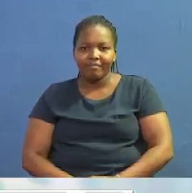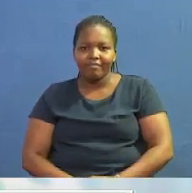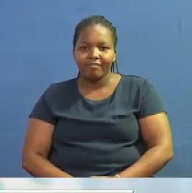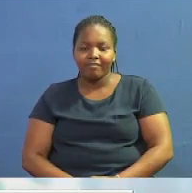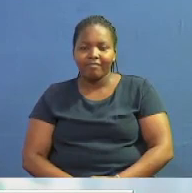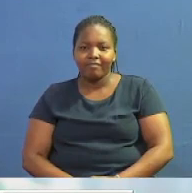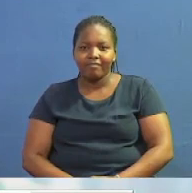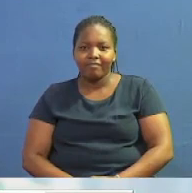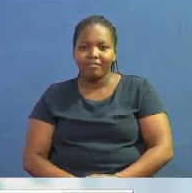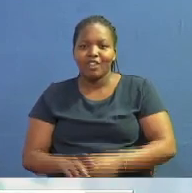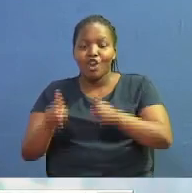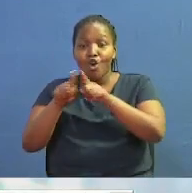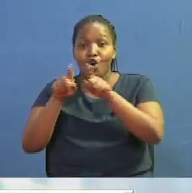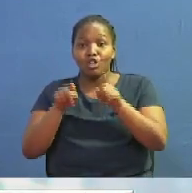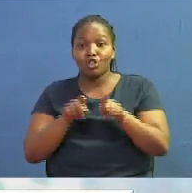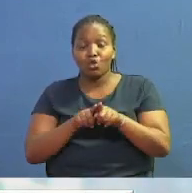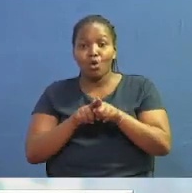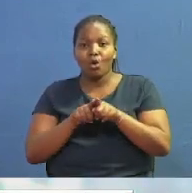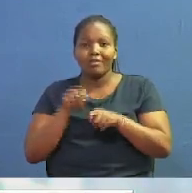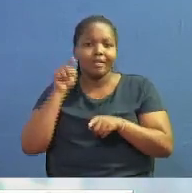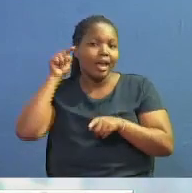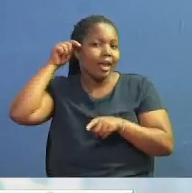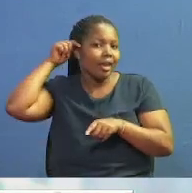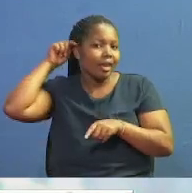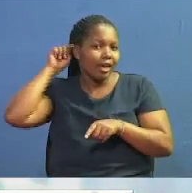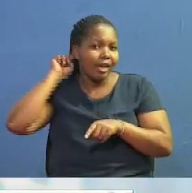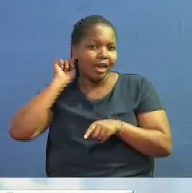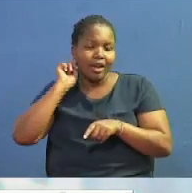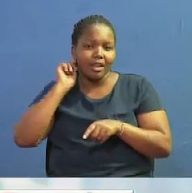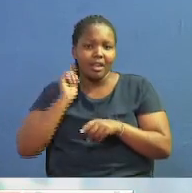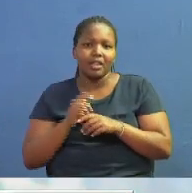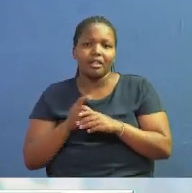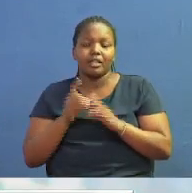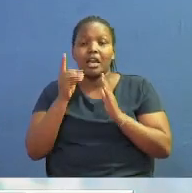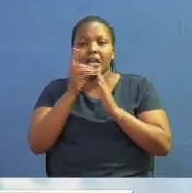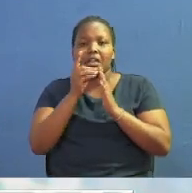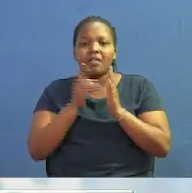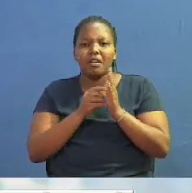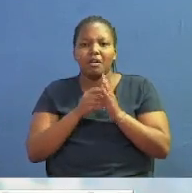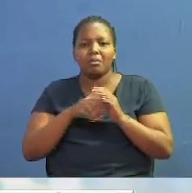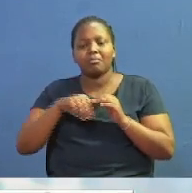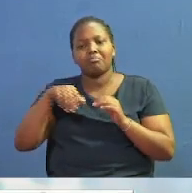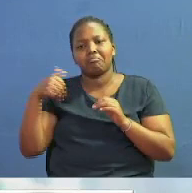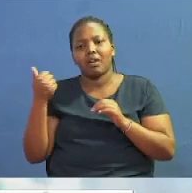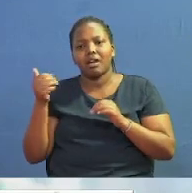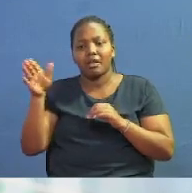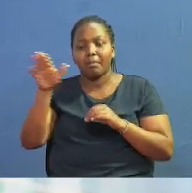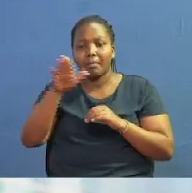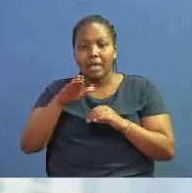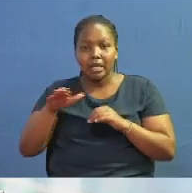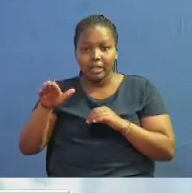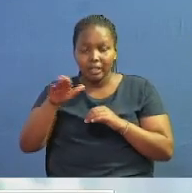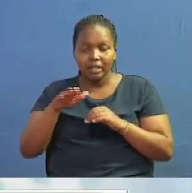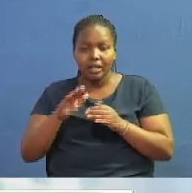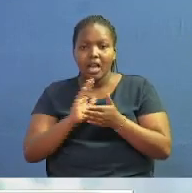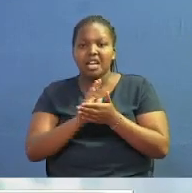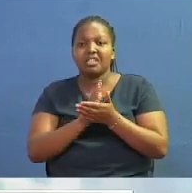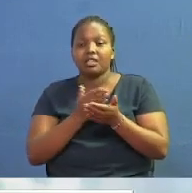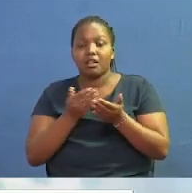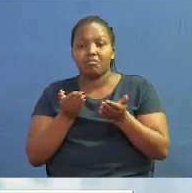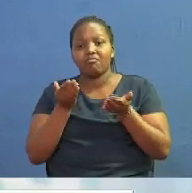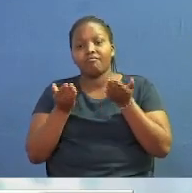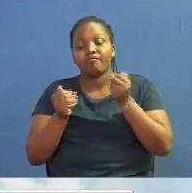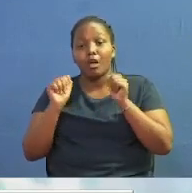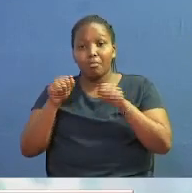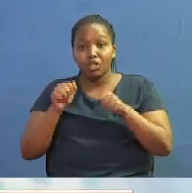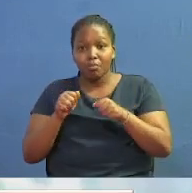also have hearing aids that have been developed elsewhere. Some are still in the process of being developed in Kenya to help